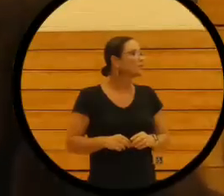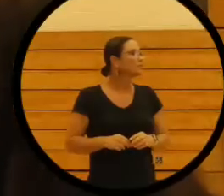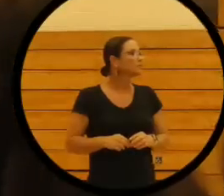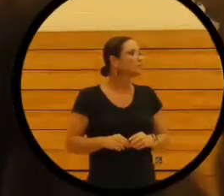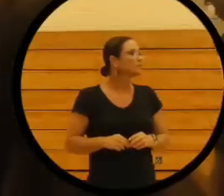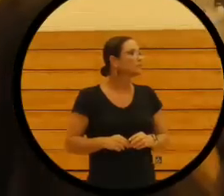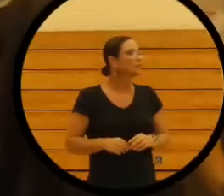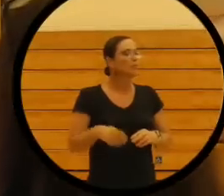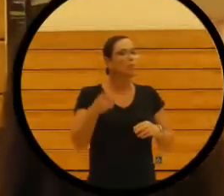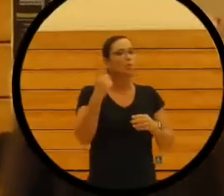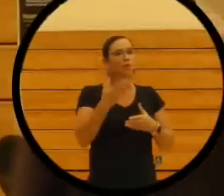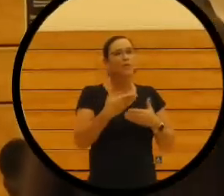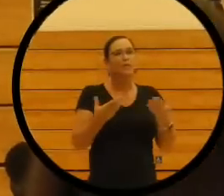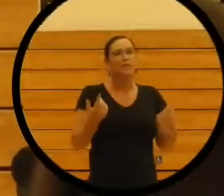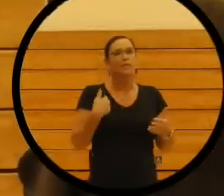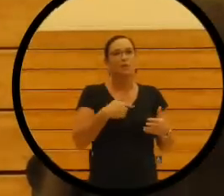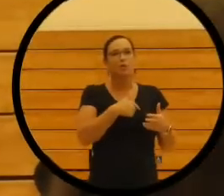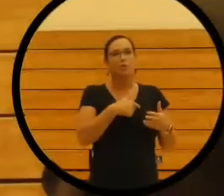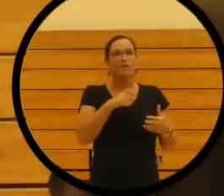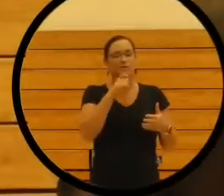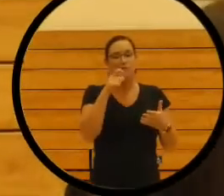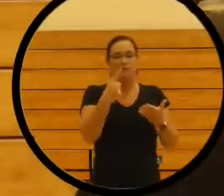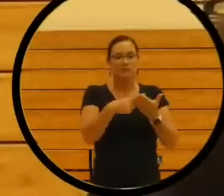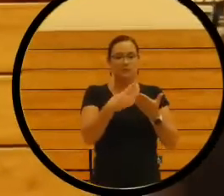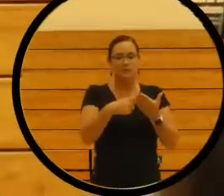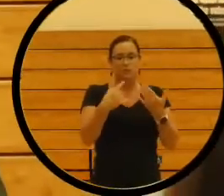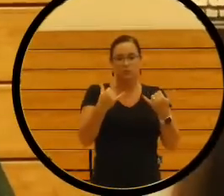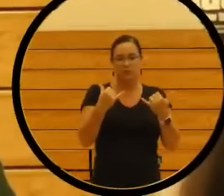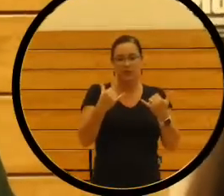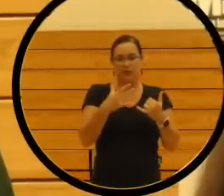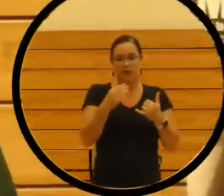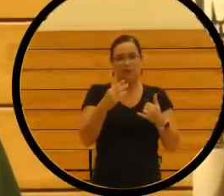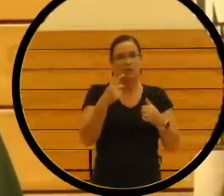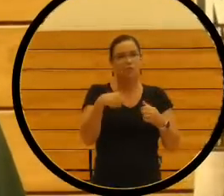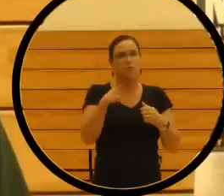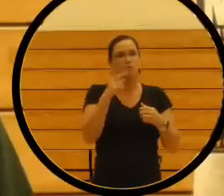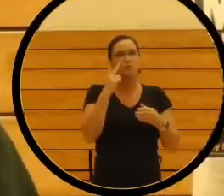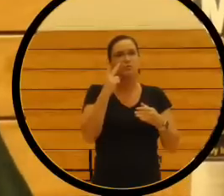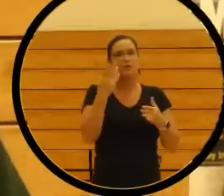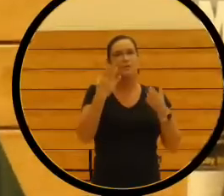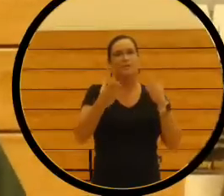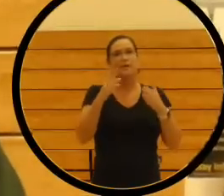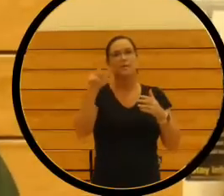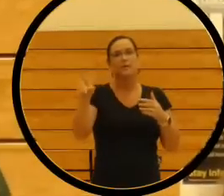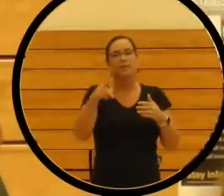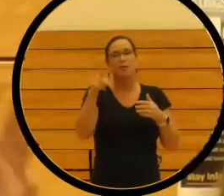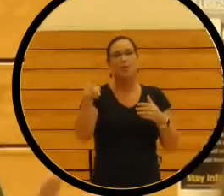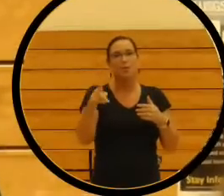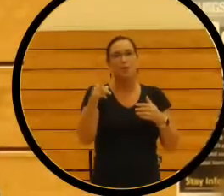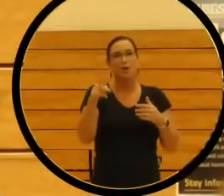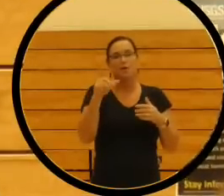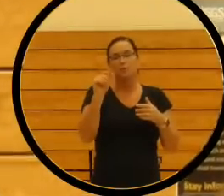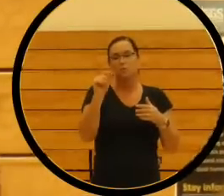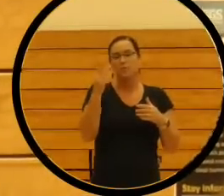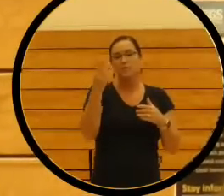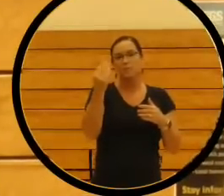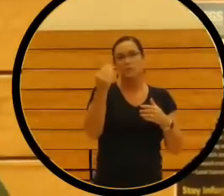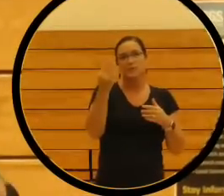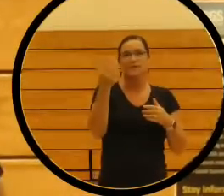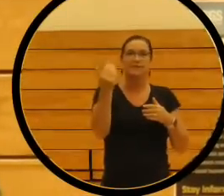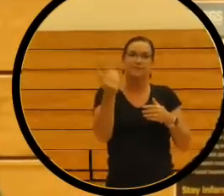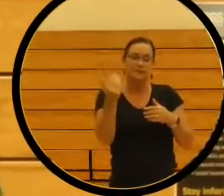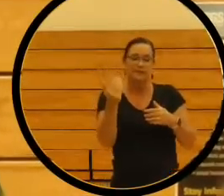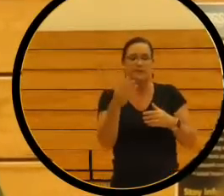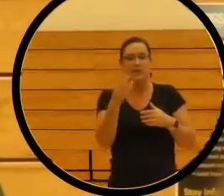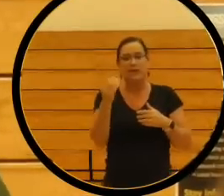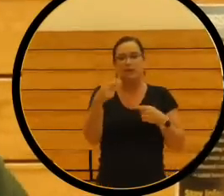Okay, so one of the things that we have not talked about today, and you saw probably at Pahala in 2014-15